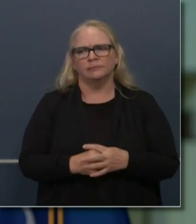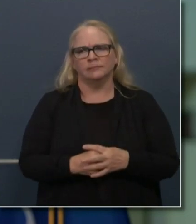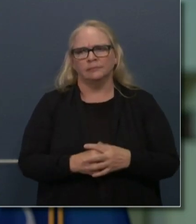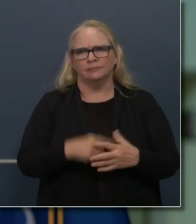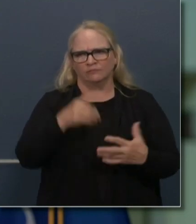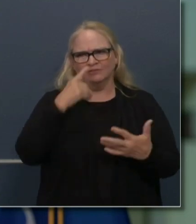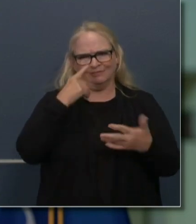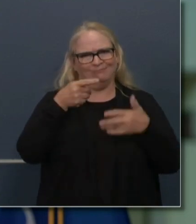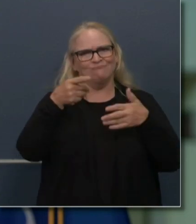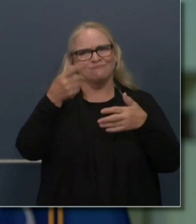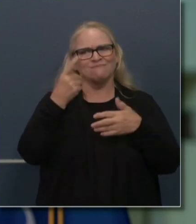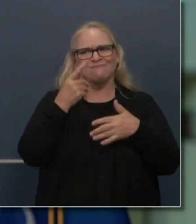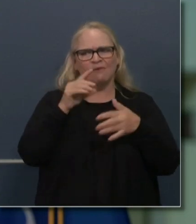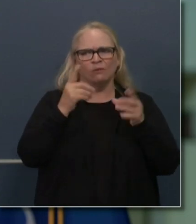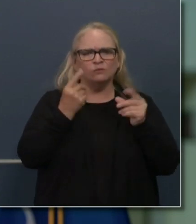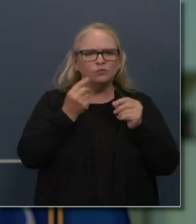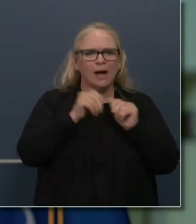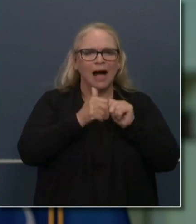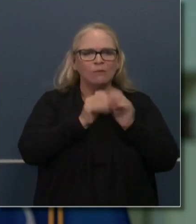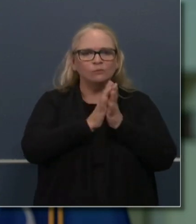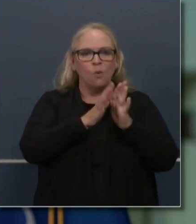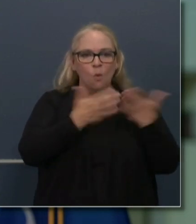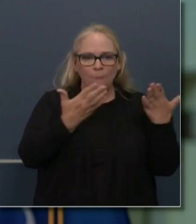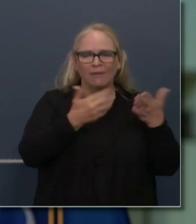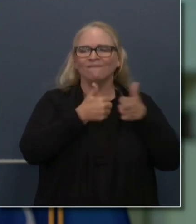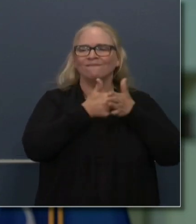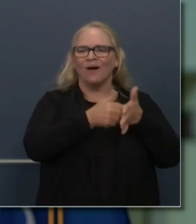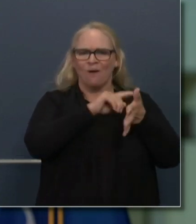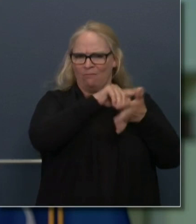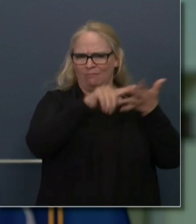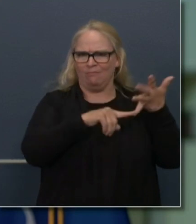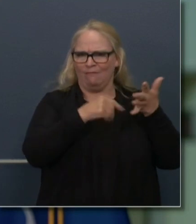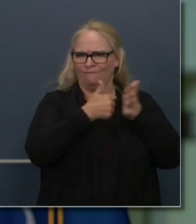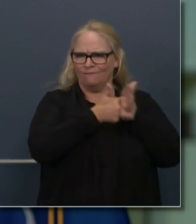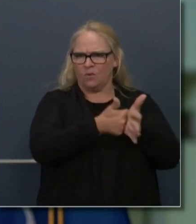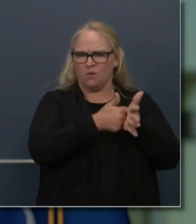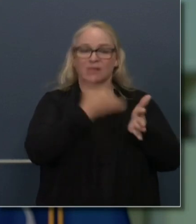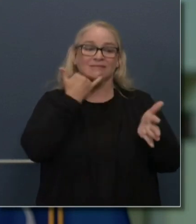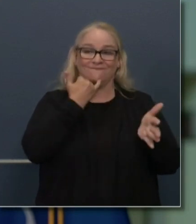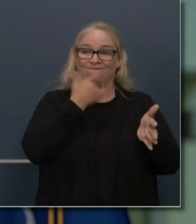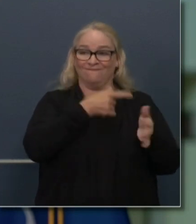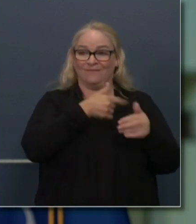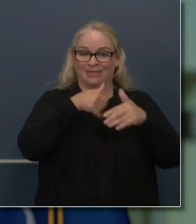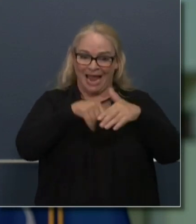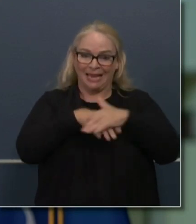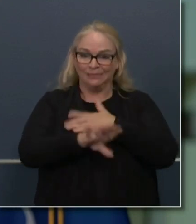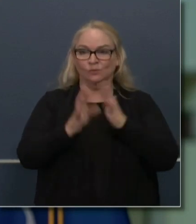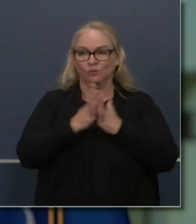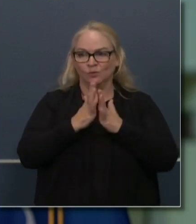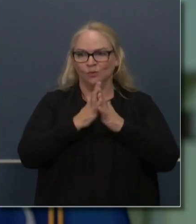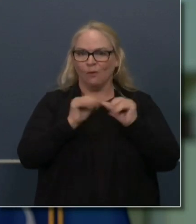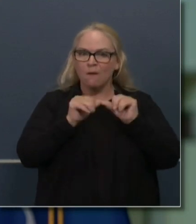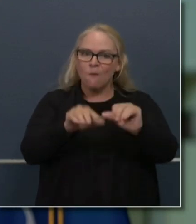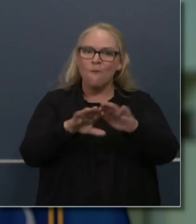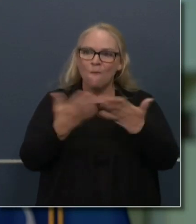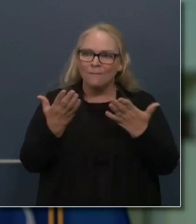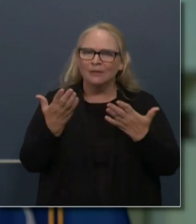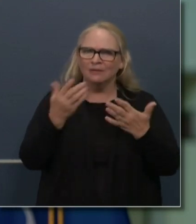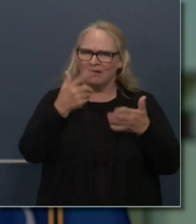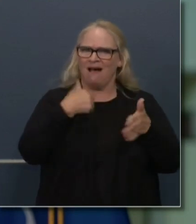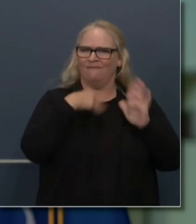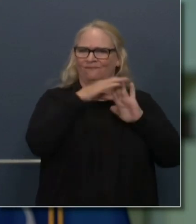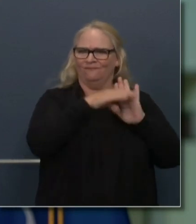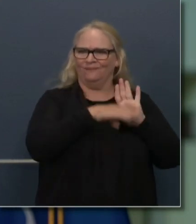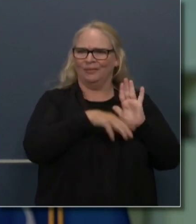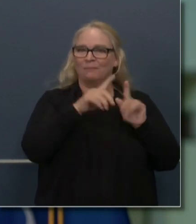to be able to not just be open in person, but stay open in person. Given that depends a lot on the situation